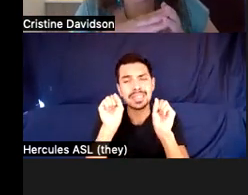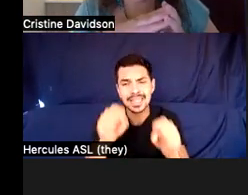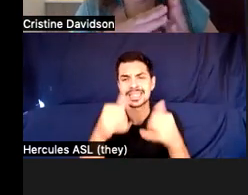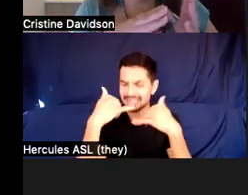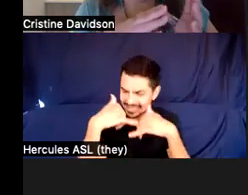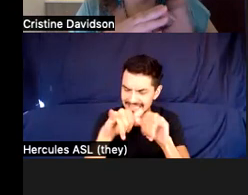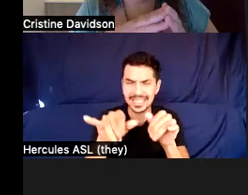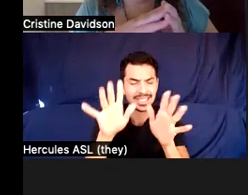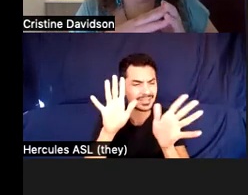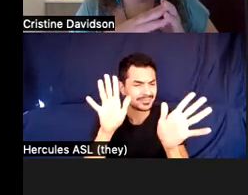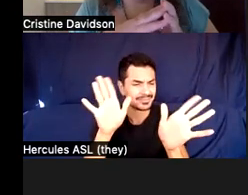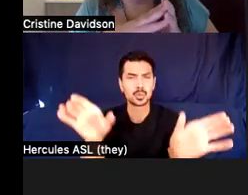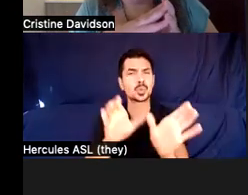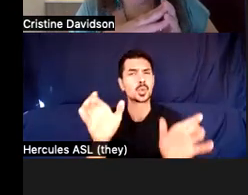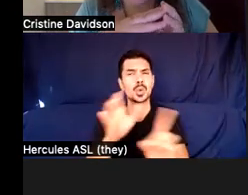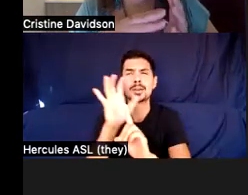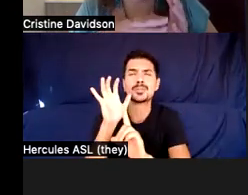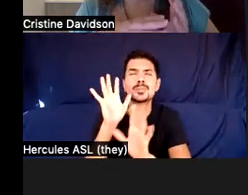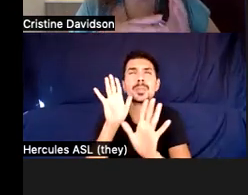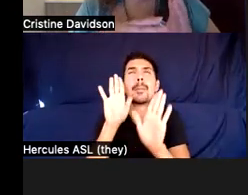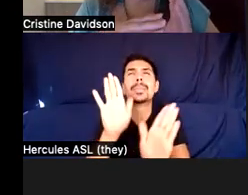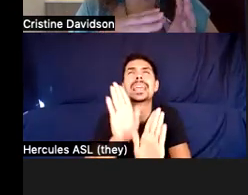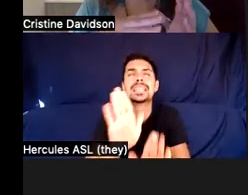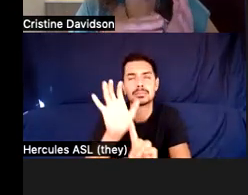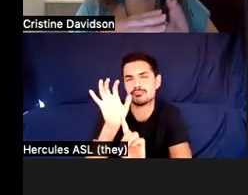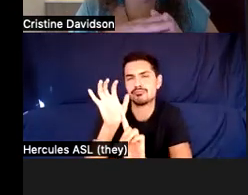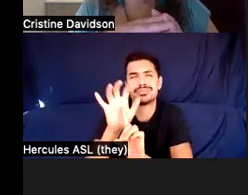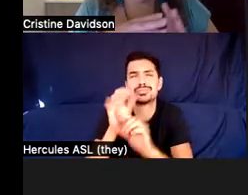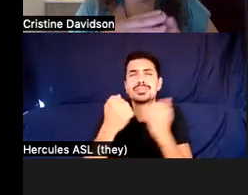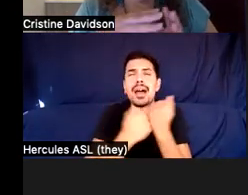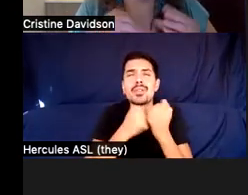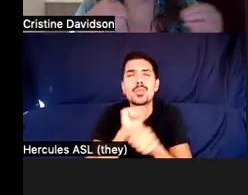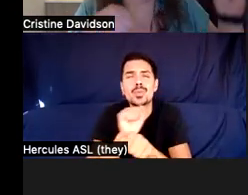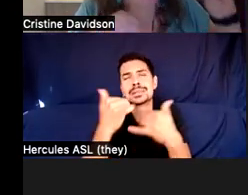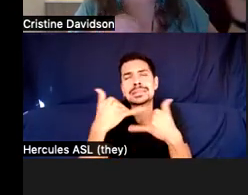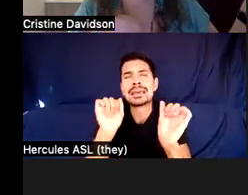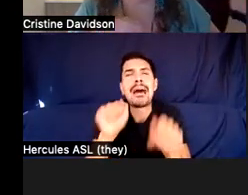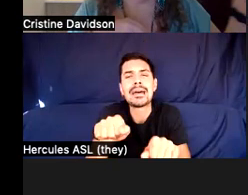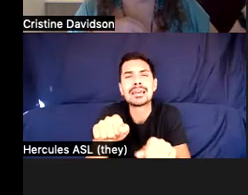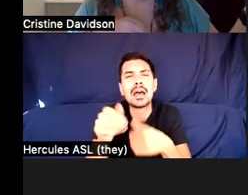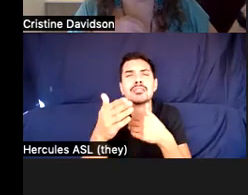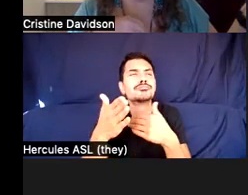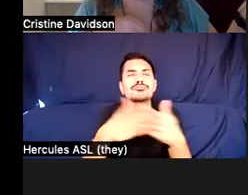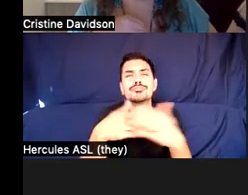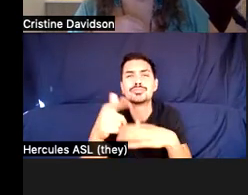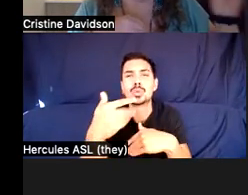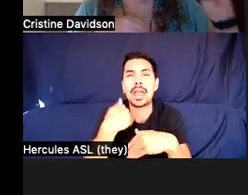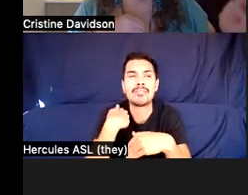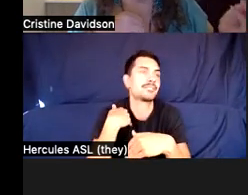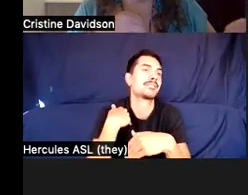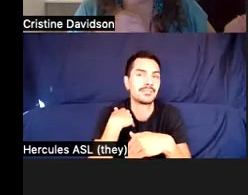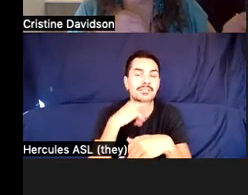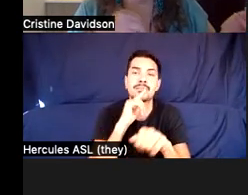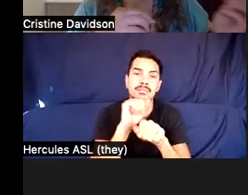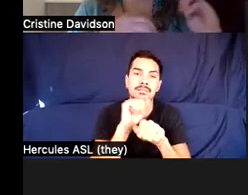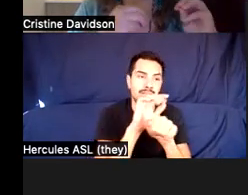advocacy, actually, meeting the victim where they're at, accessing resources, helping them navigate all the systems. You can